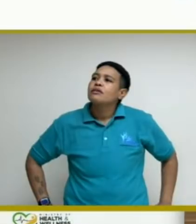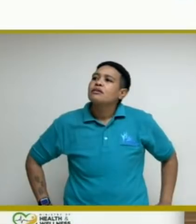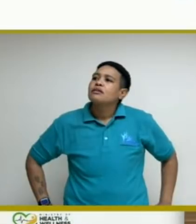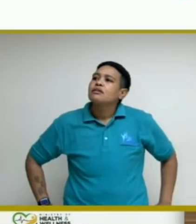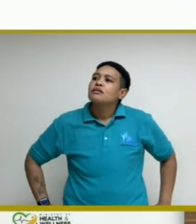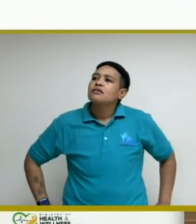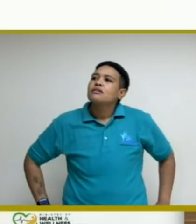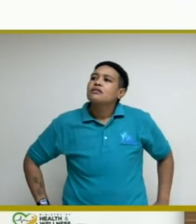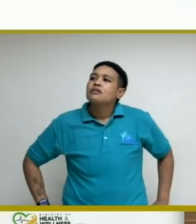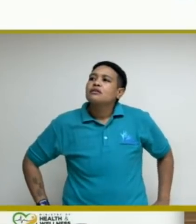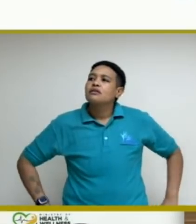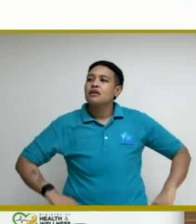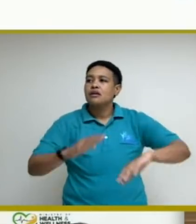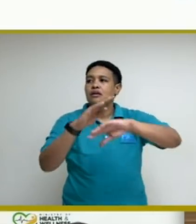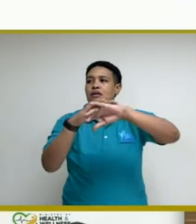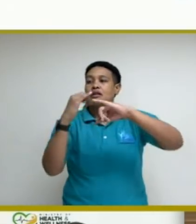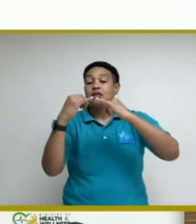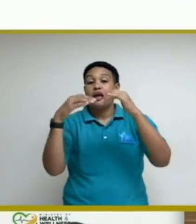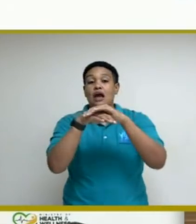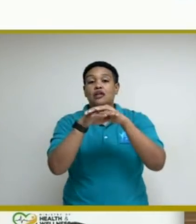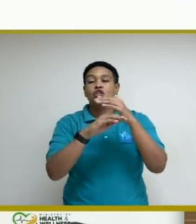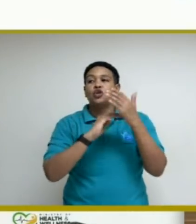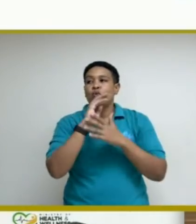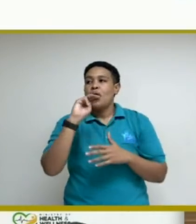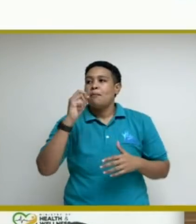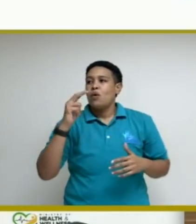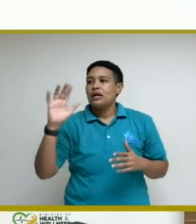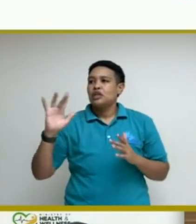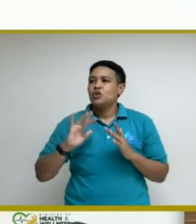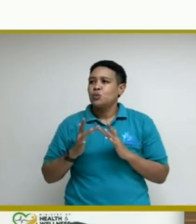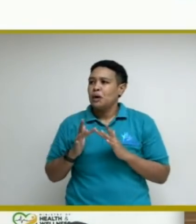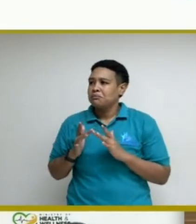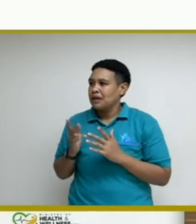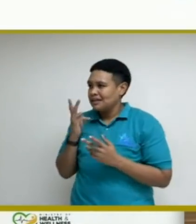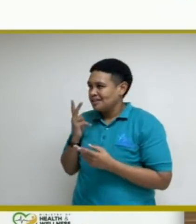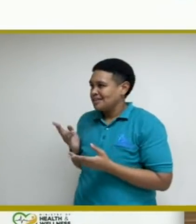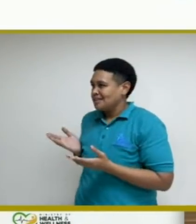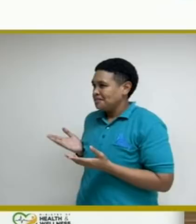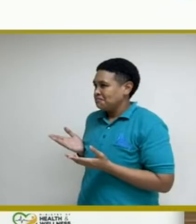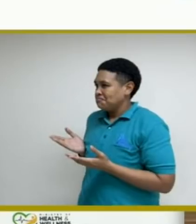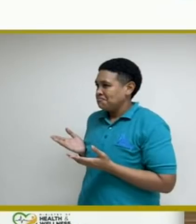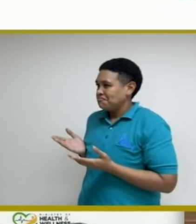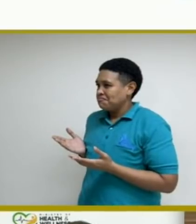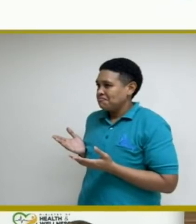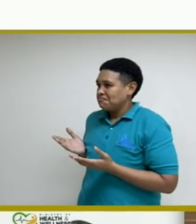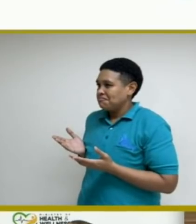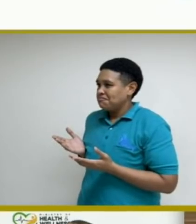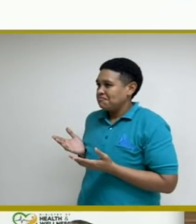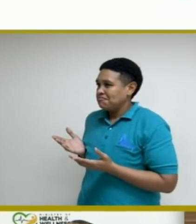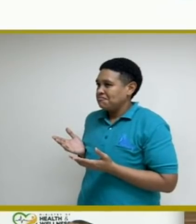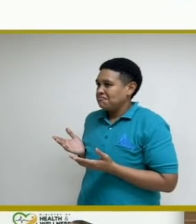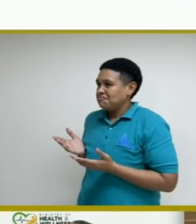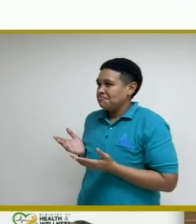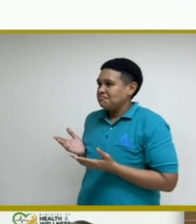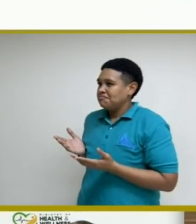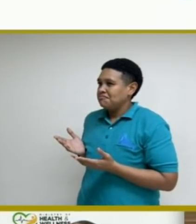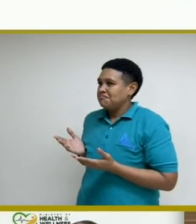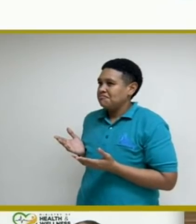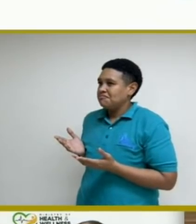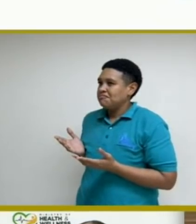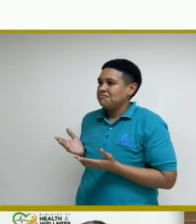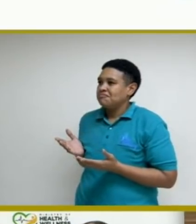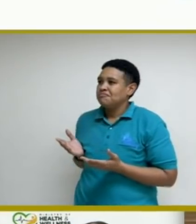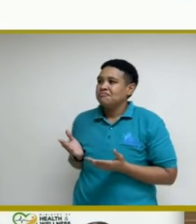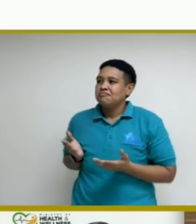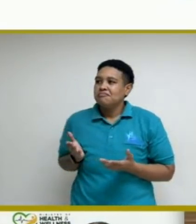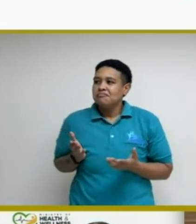currently accessible through the Ministry of Health and Wellness website, and we invite you to visit the website. And when they say we, it doesn't necessarily